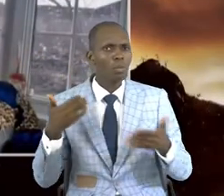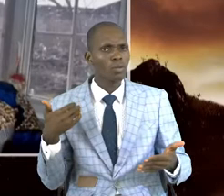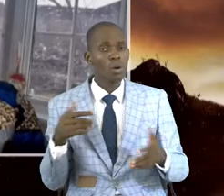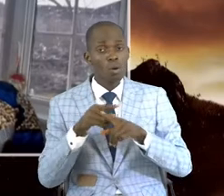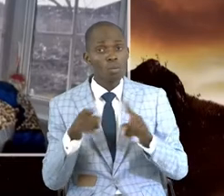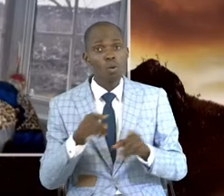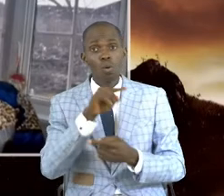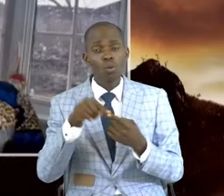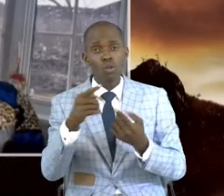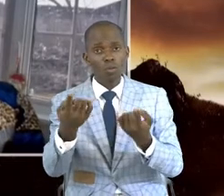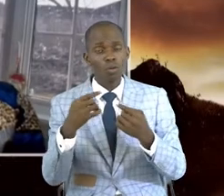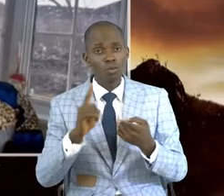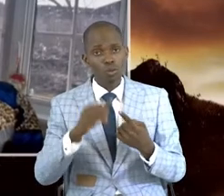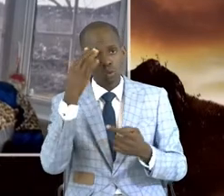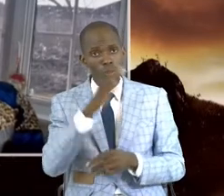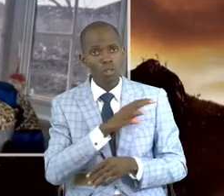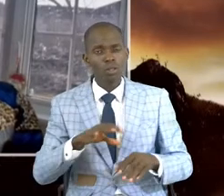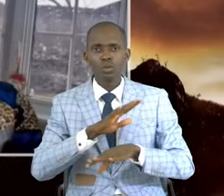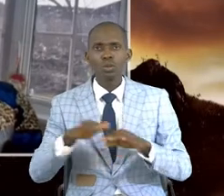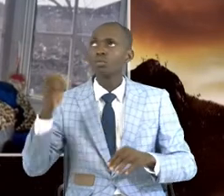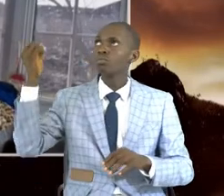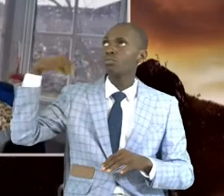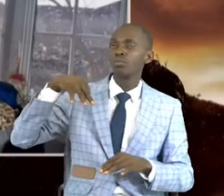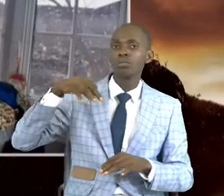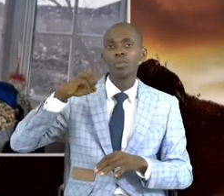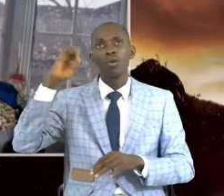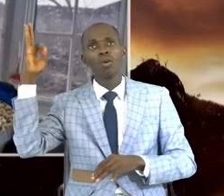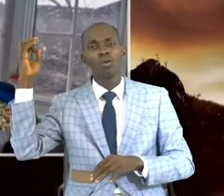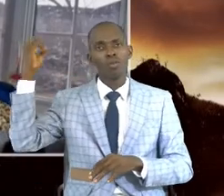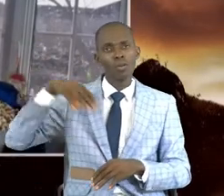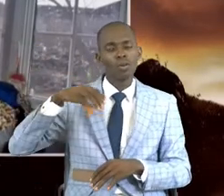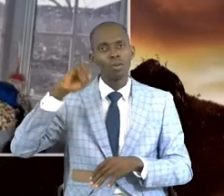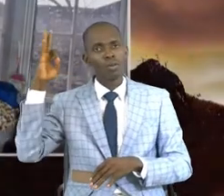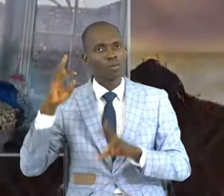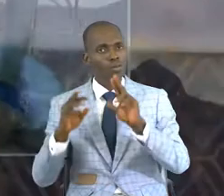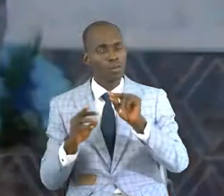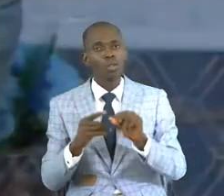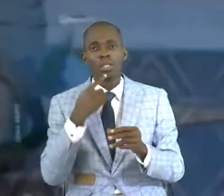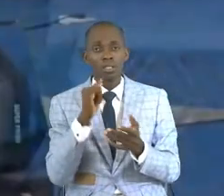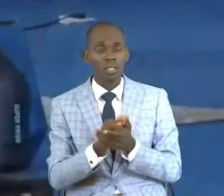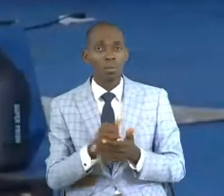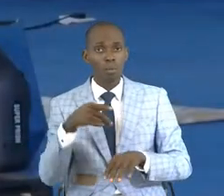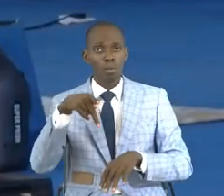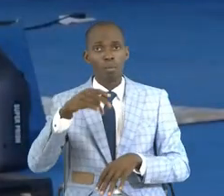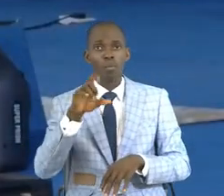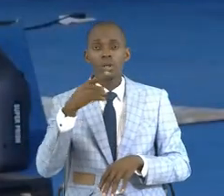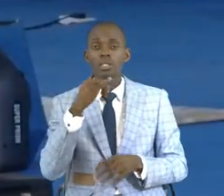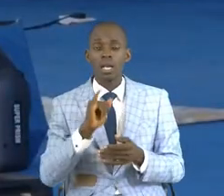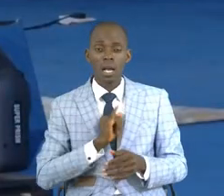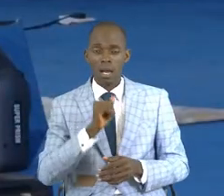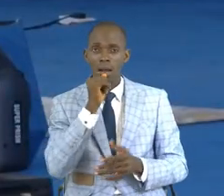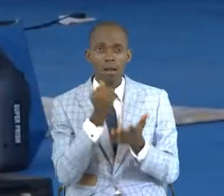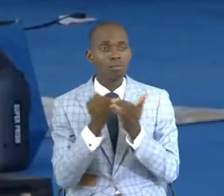don't switch on and switch off, switch on and switch off. I am crucified with Christ. Nevertheless,